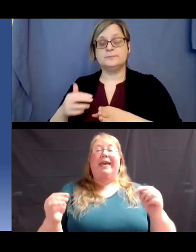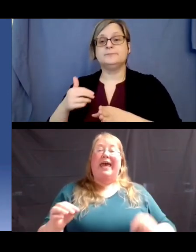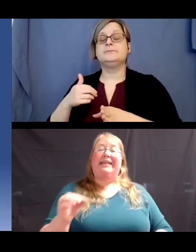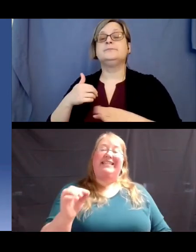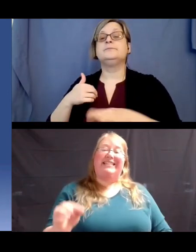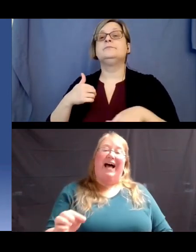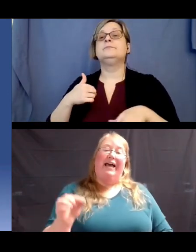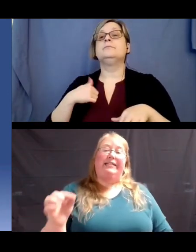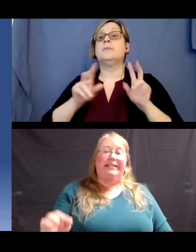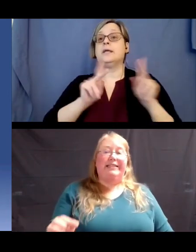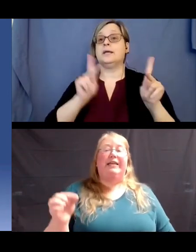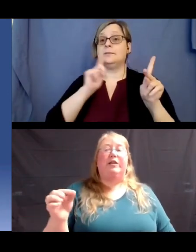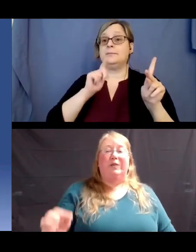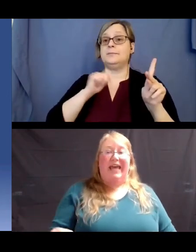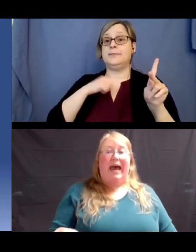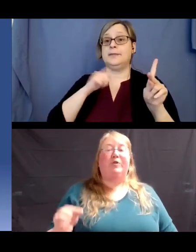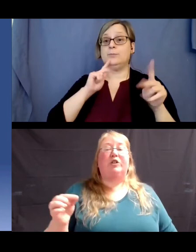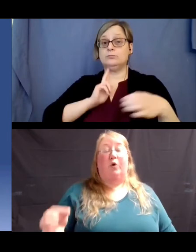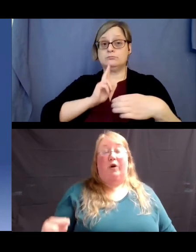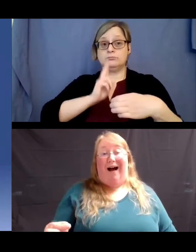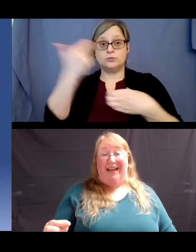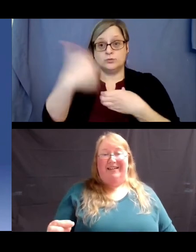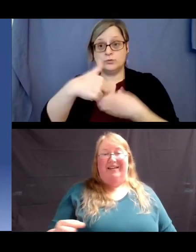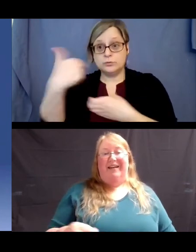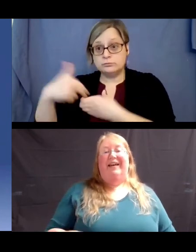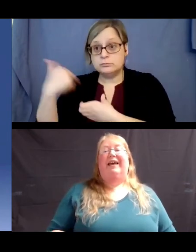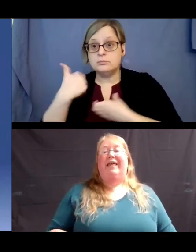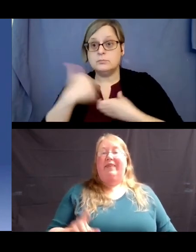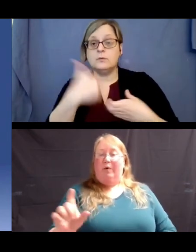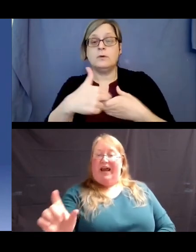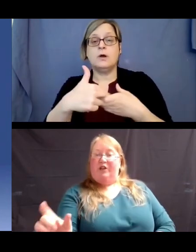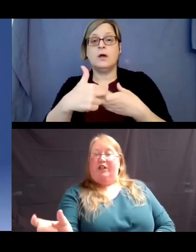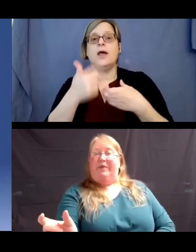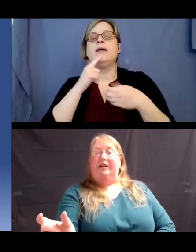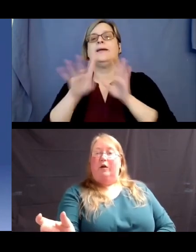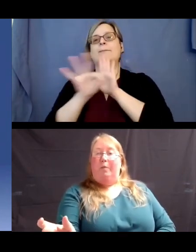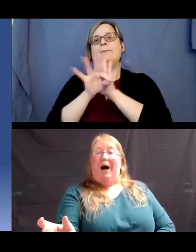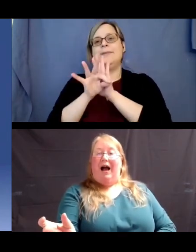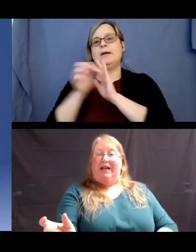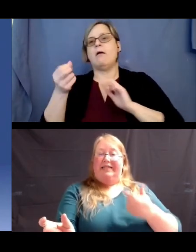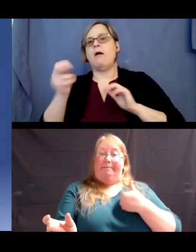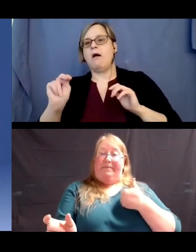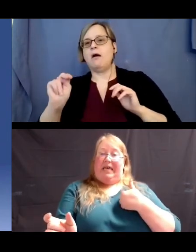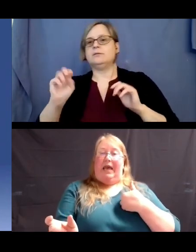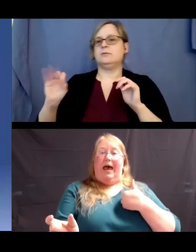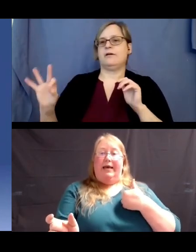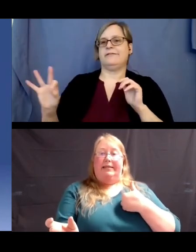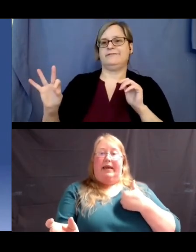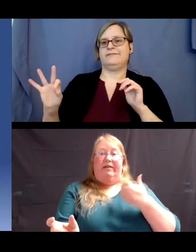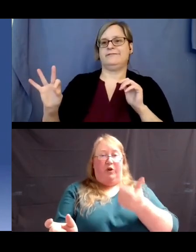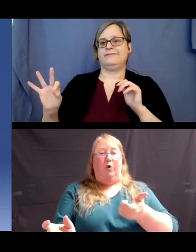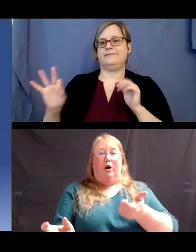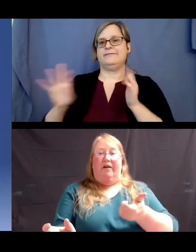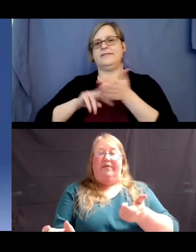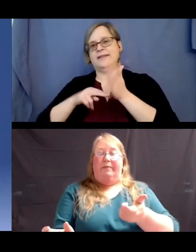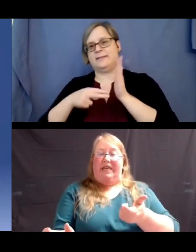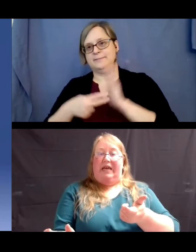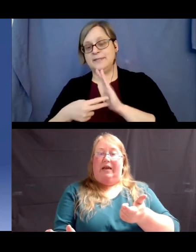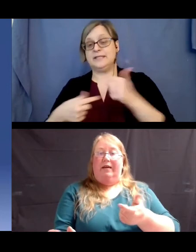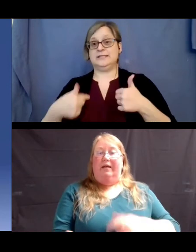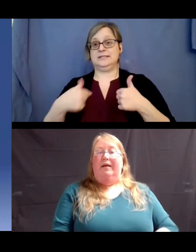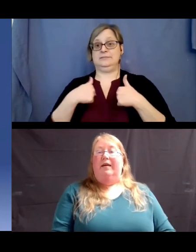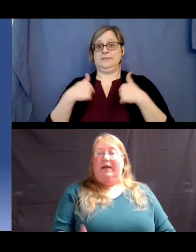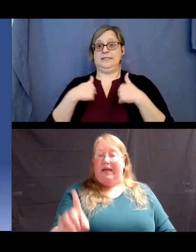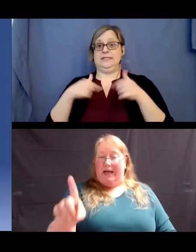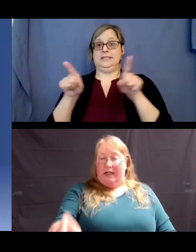meeting can decide to see those captions or not. And there would actually be a little box that me, as a viewer of the